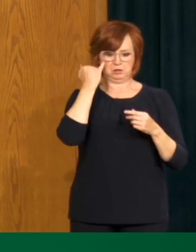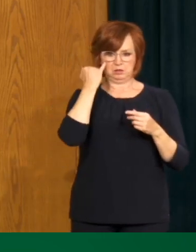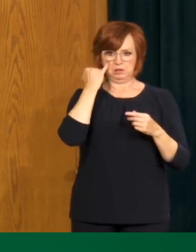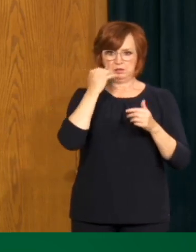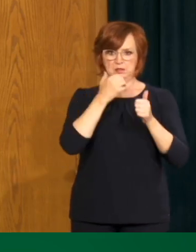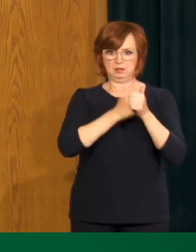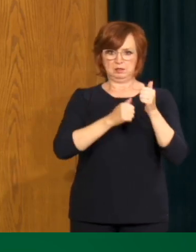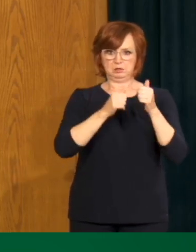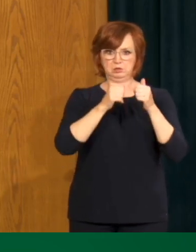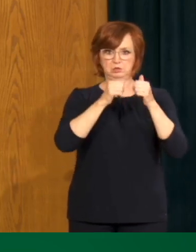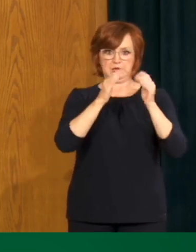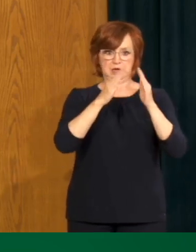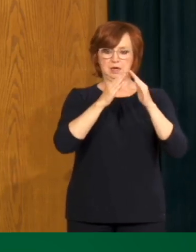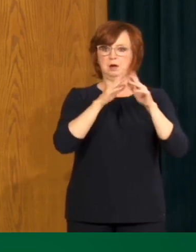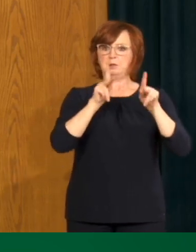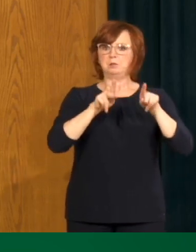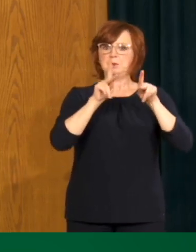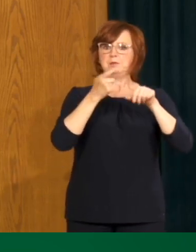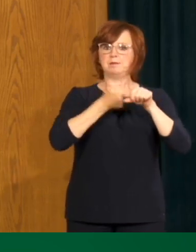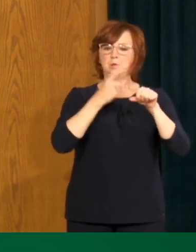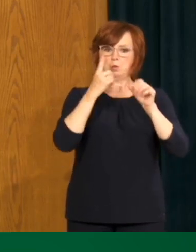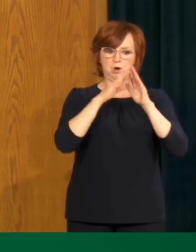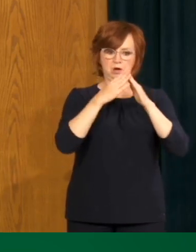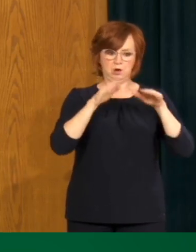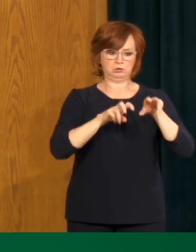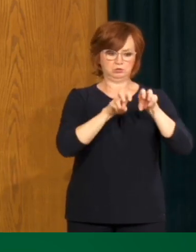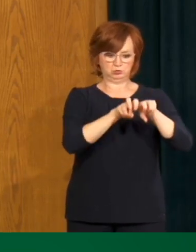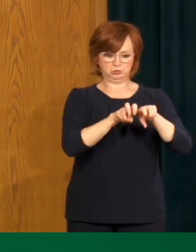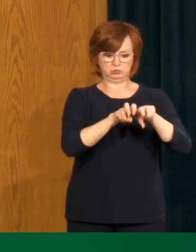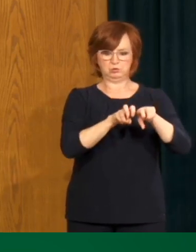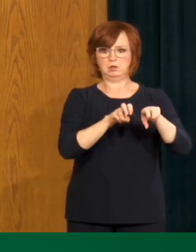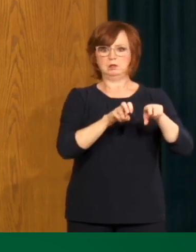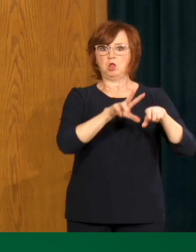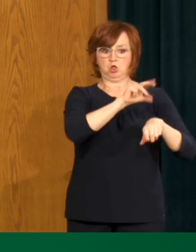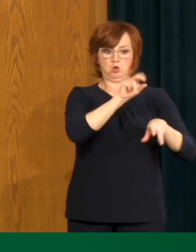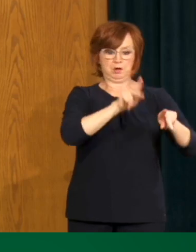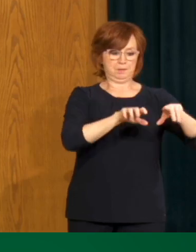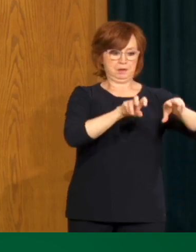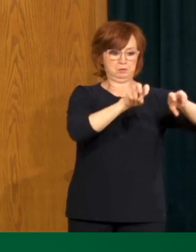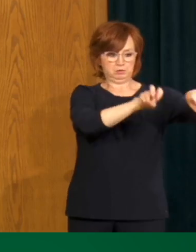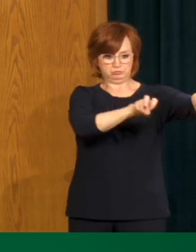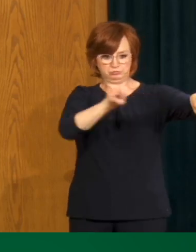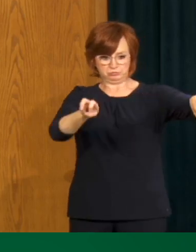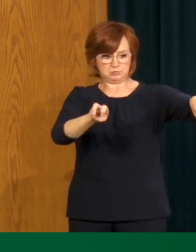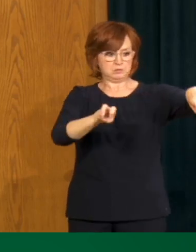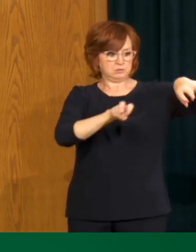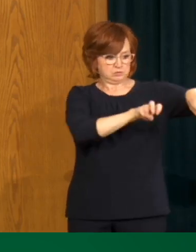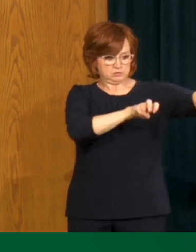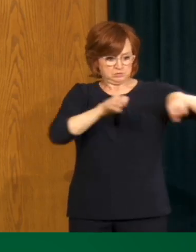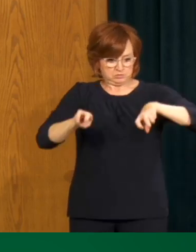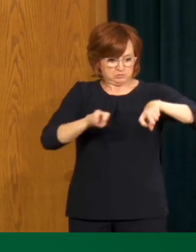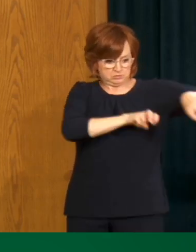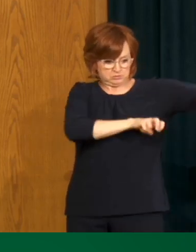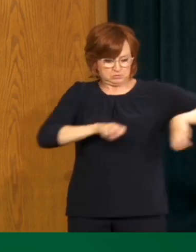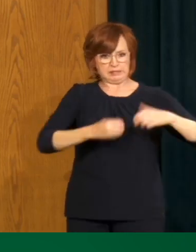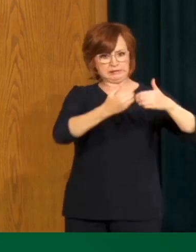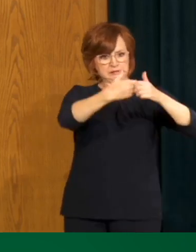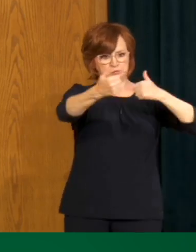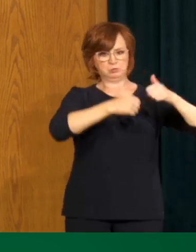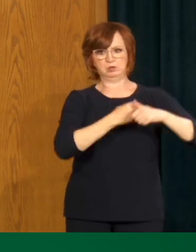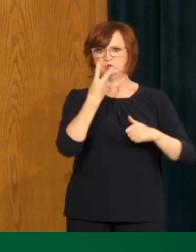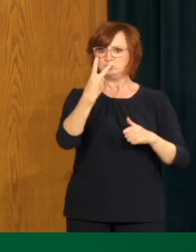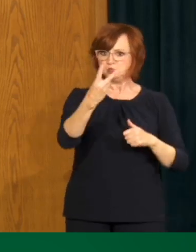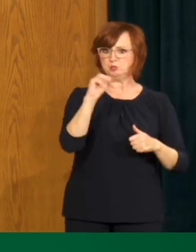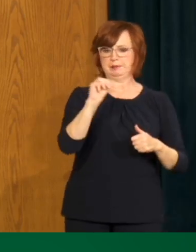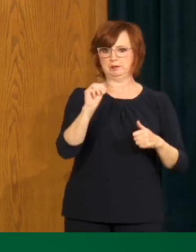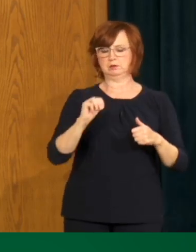a distance. And then each group of 30 is actually 5 meters apart. So 5 meters is a huge distance. So, you have to visualize how that would